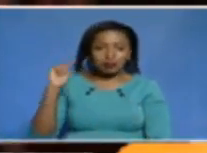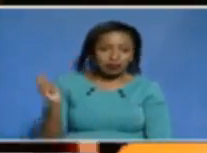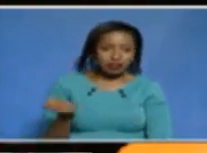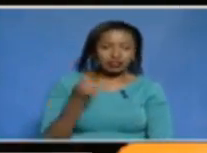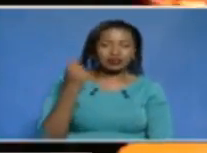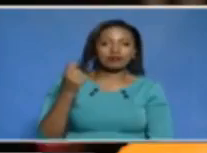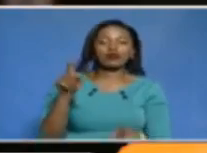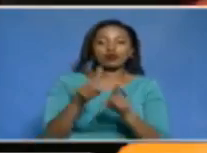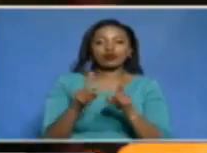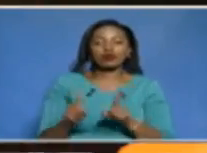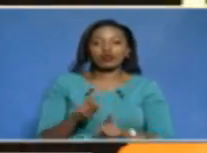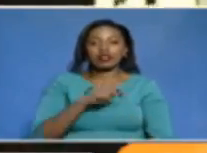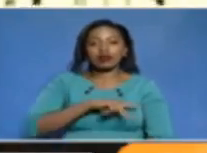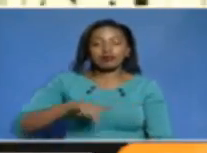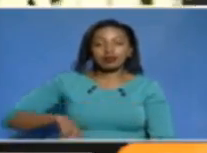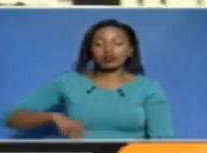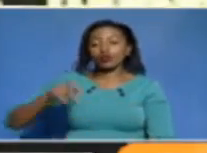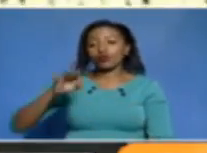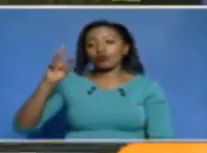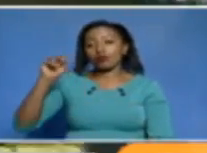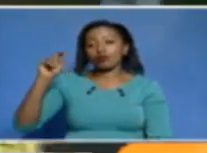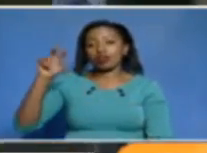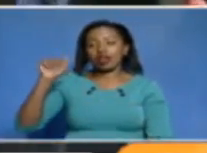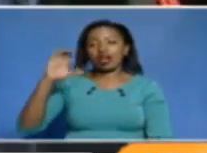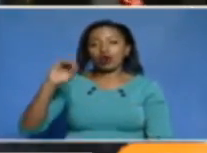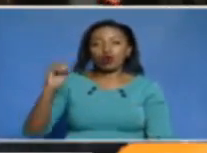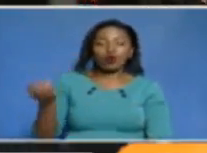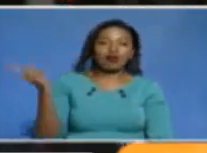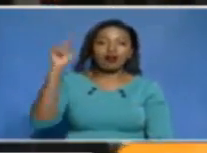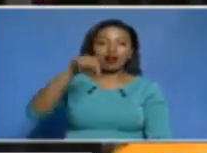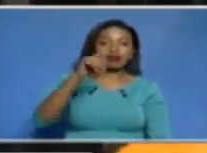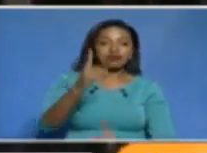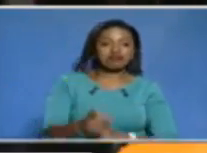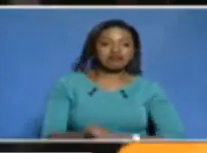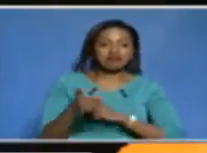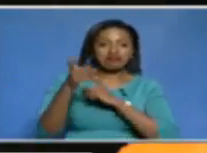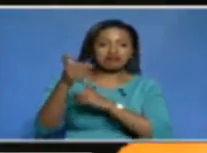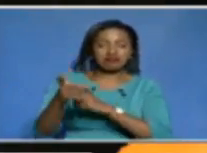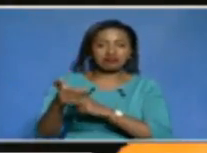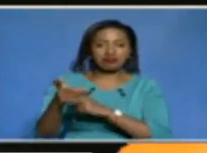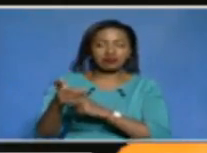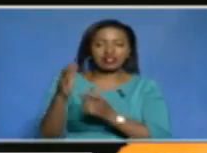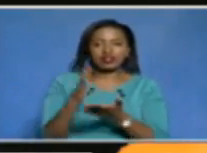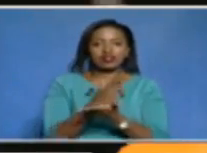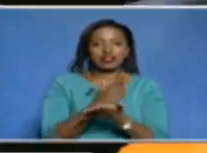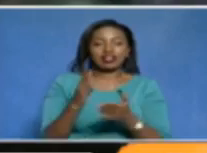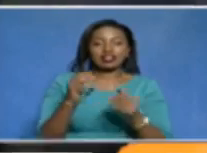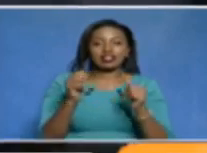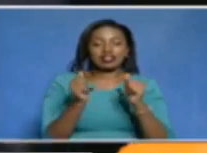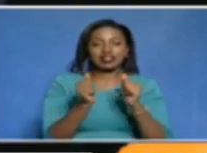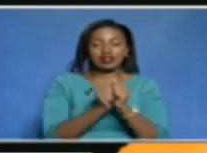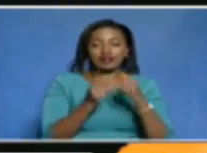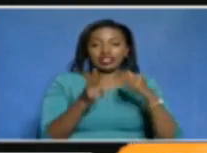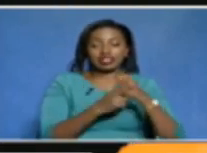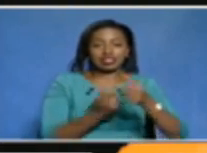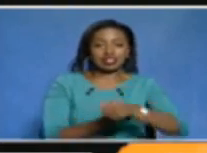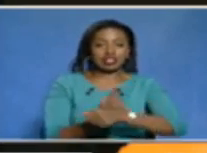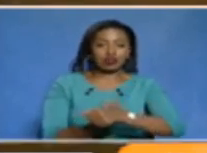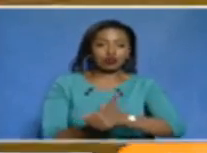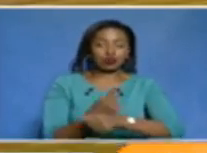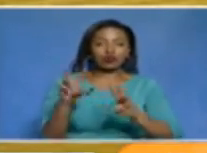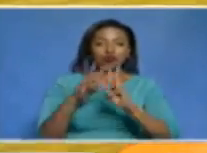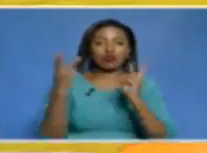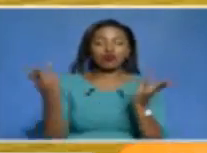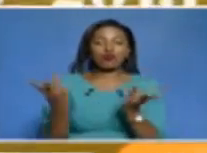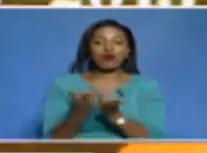Prince Albert of Monaco, were on stage to award Eliud his trophy. Shaving off 78 seconds off the world record surely did